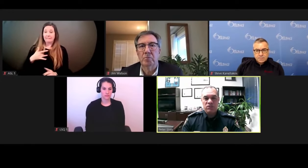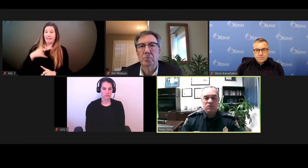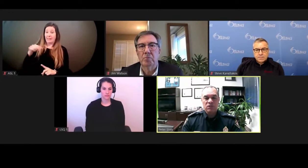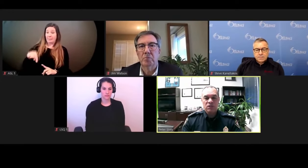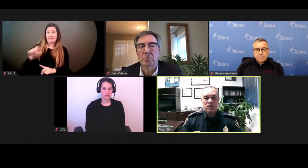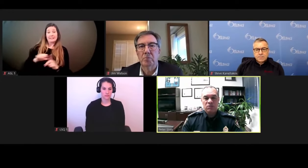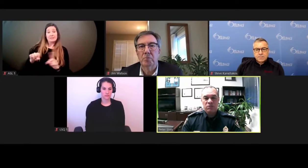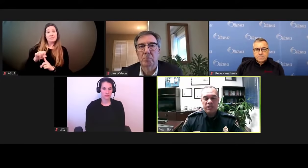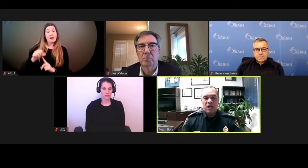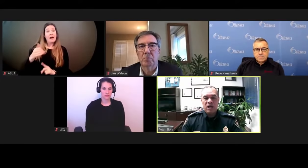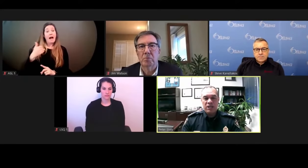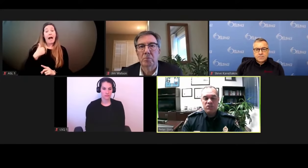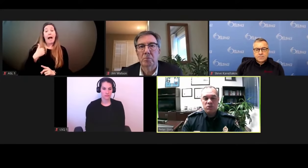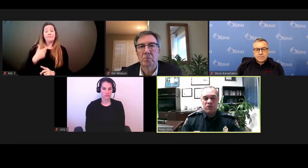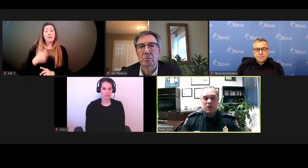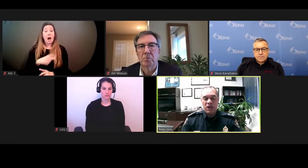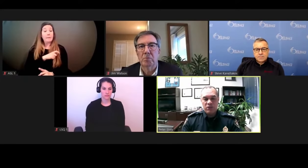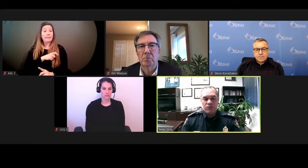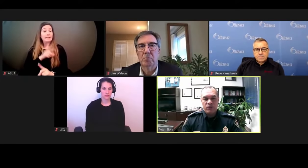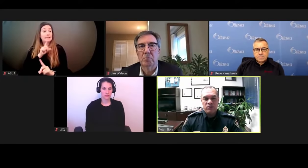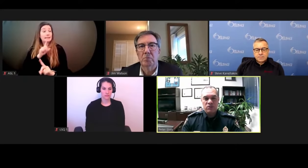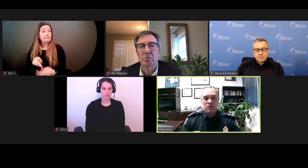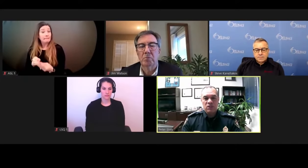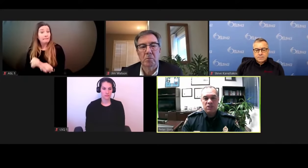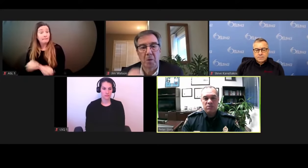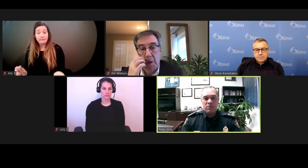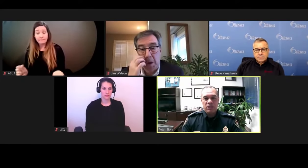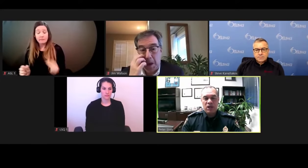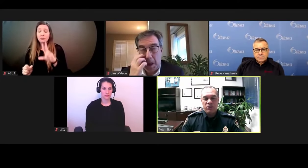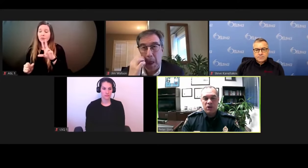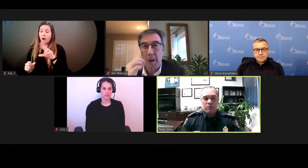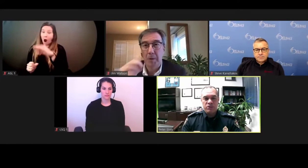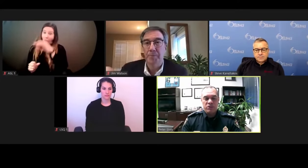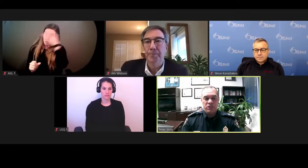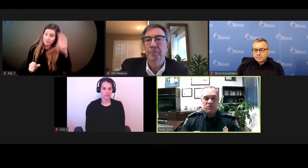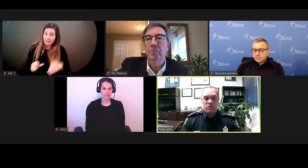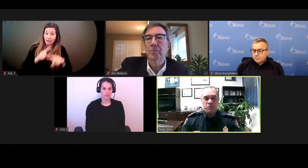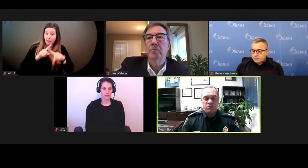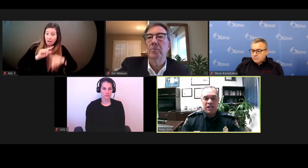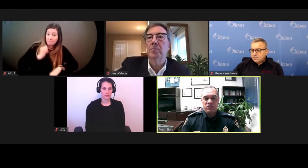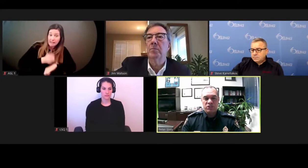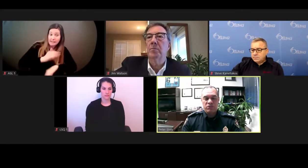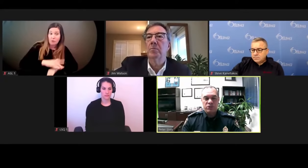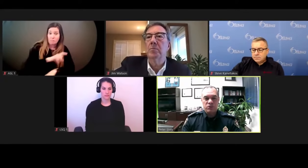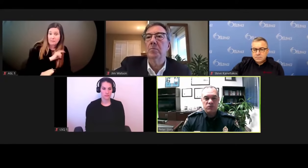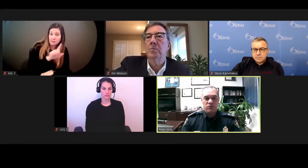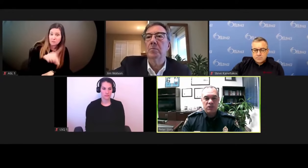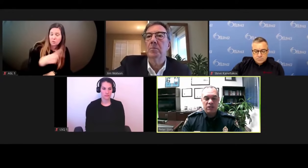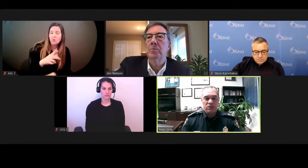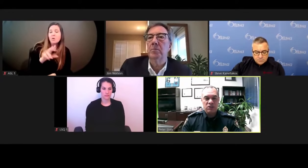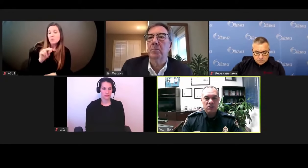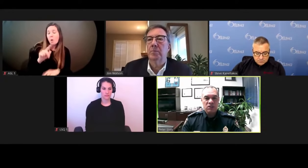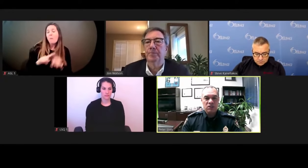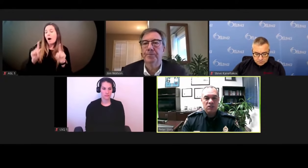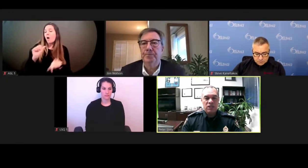this, but in combination with other efforts, there may be other opportunities to substantially reduce, if